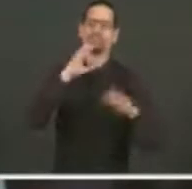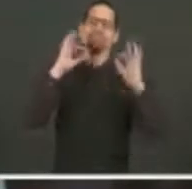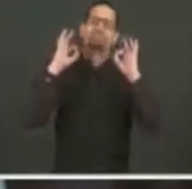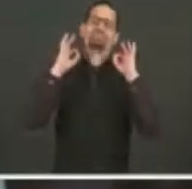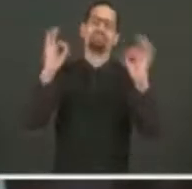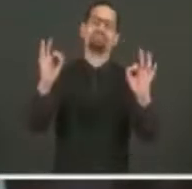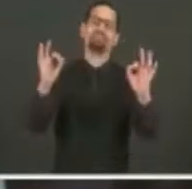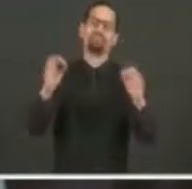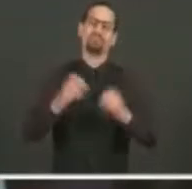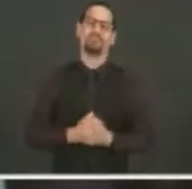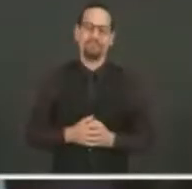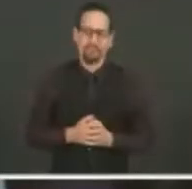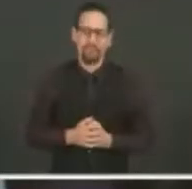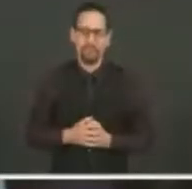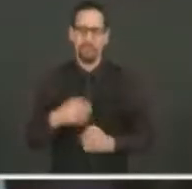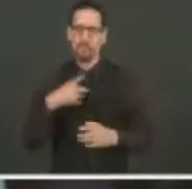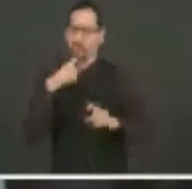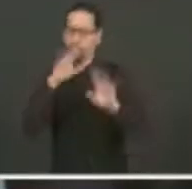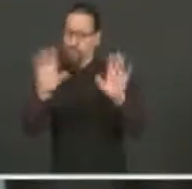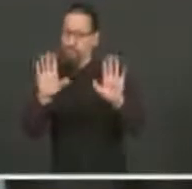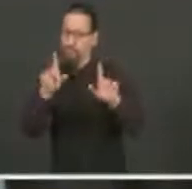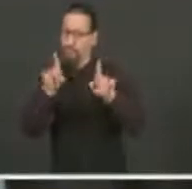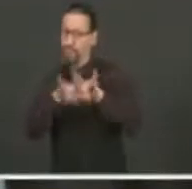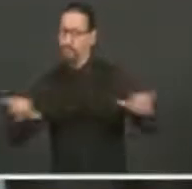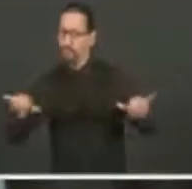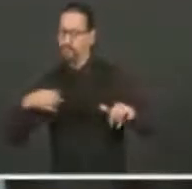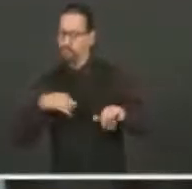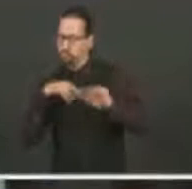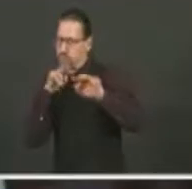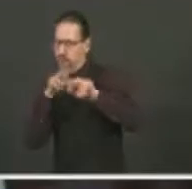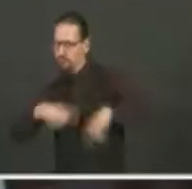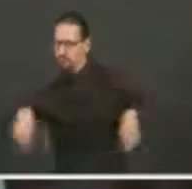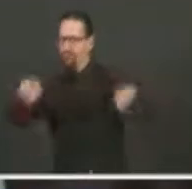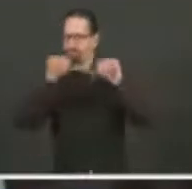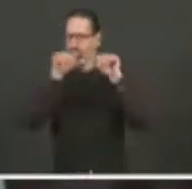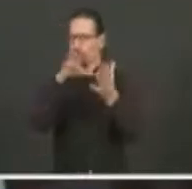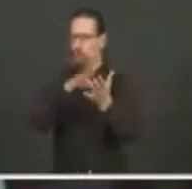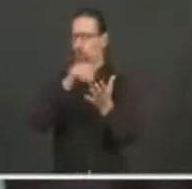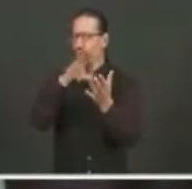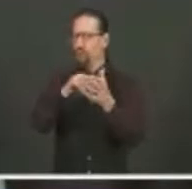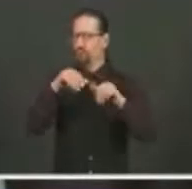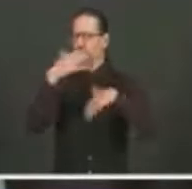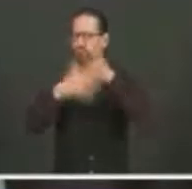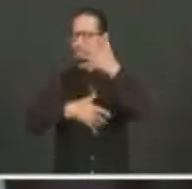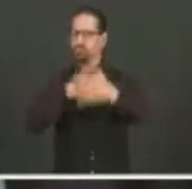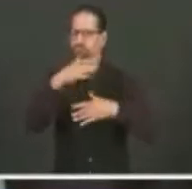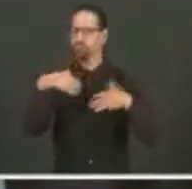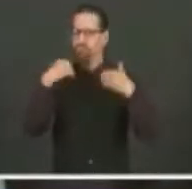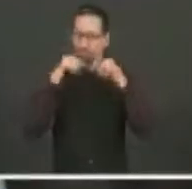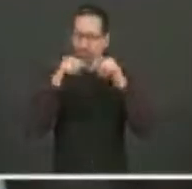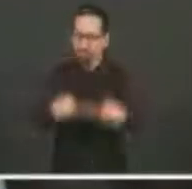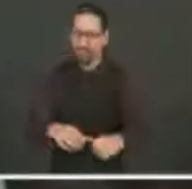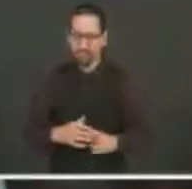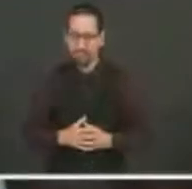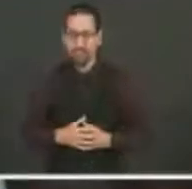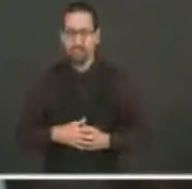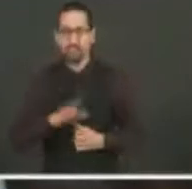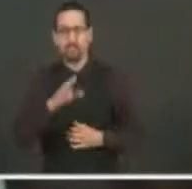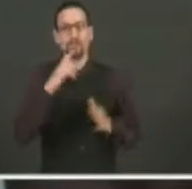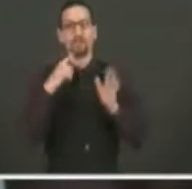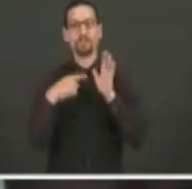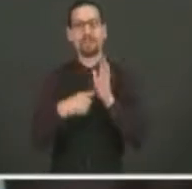it even better. And here's one example of why every Rhode Islander should be proud of our school